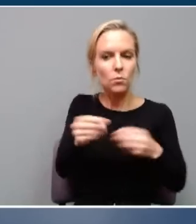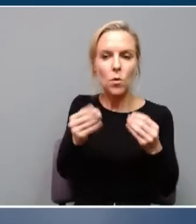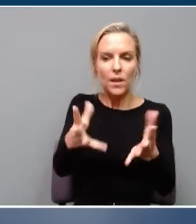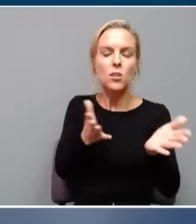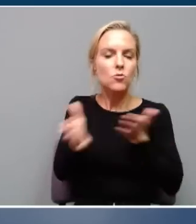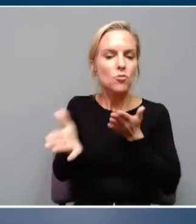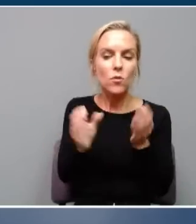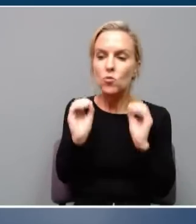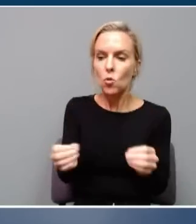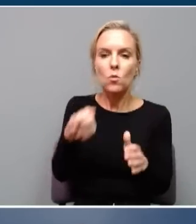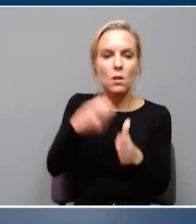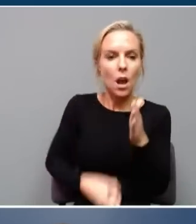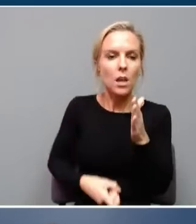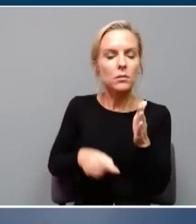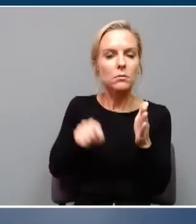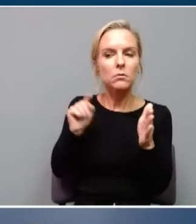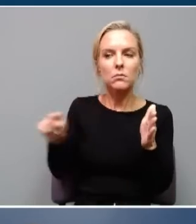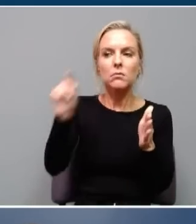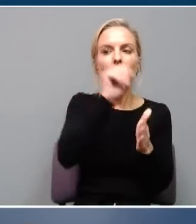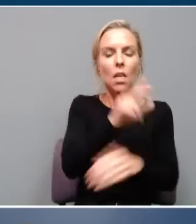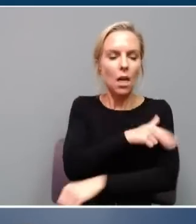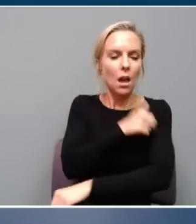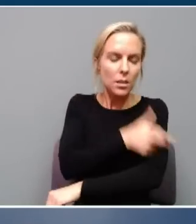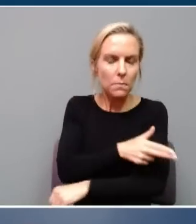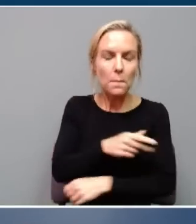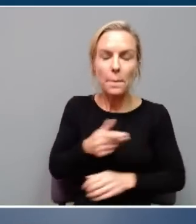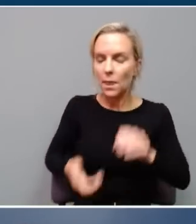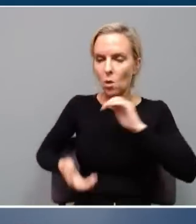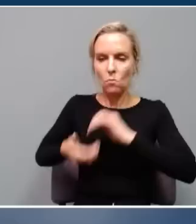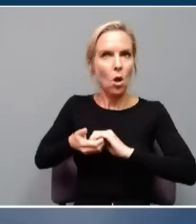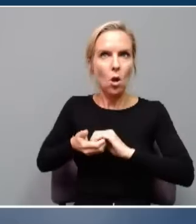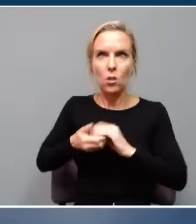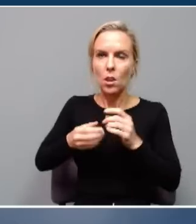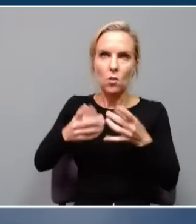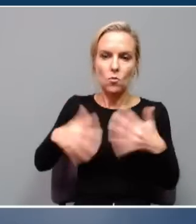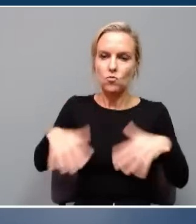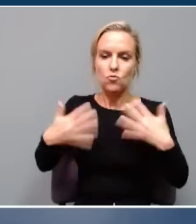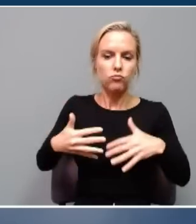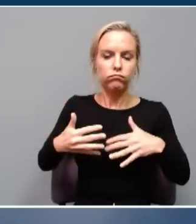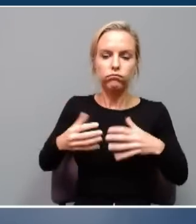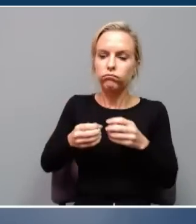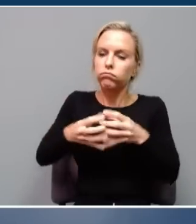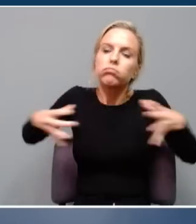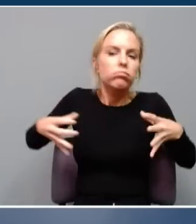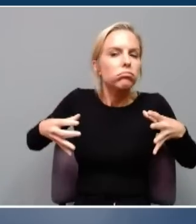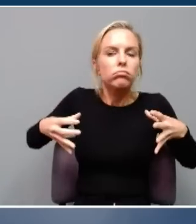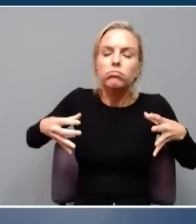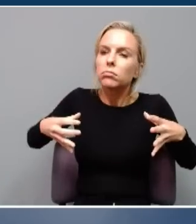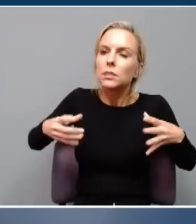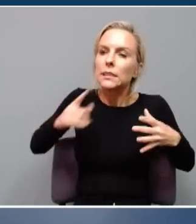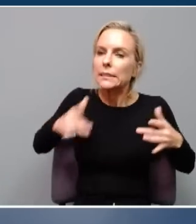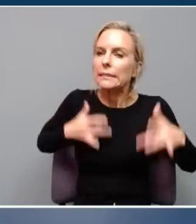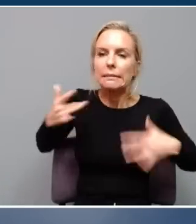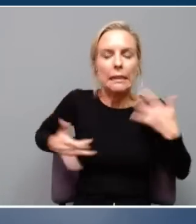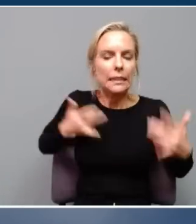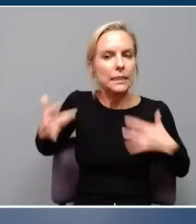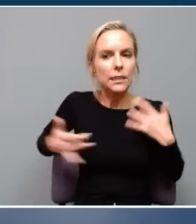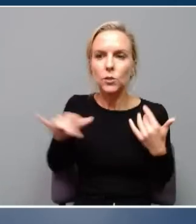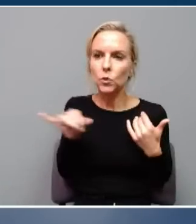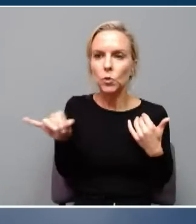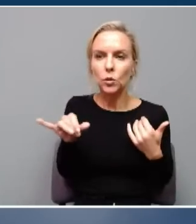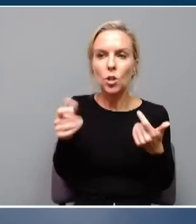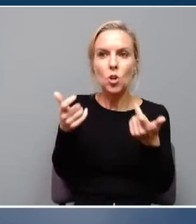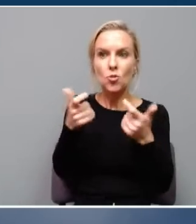cost to these hospitals. So I will say the partnerships that are growing here are really exciting too. We had a huge nursing